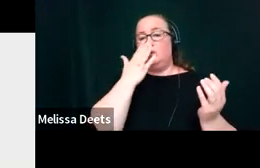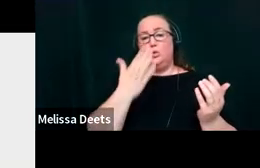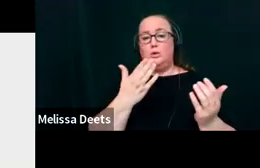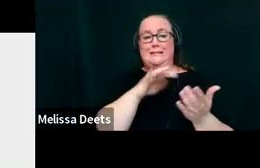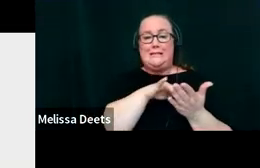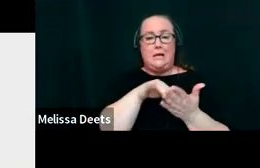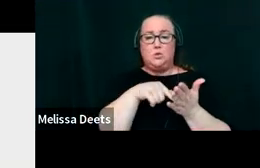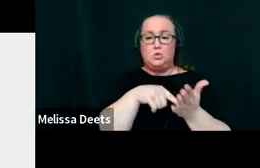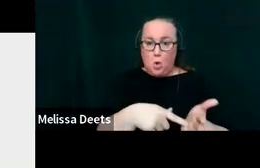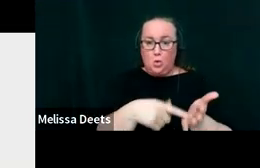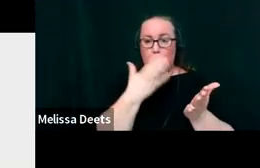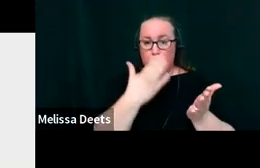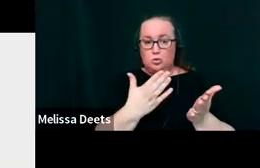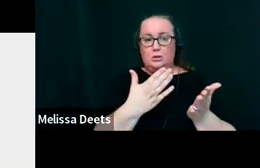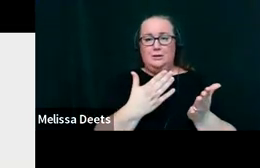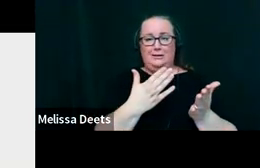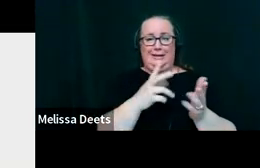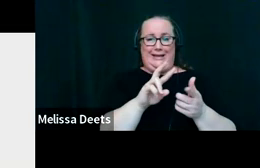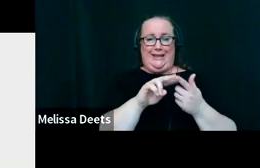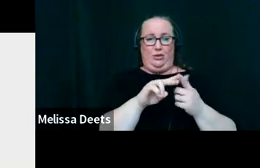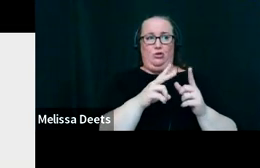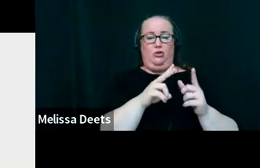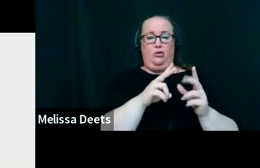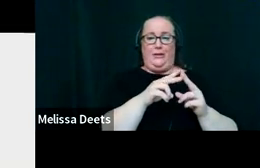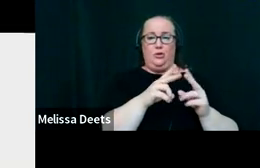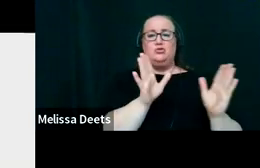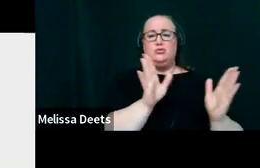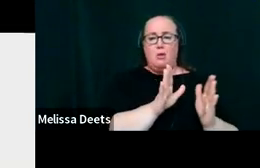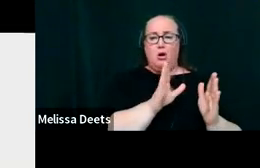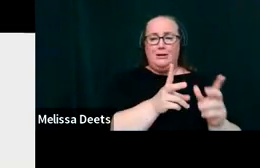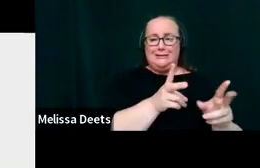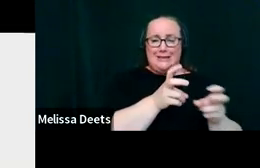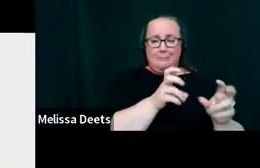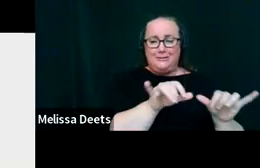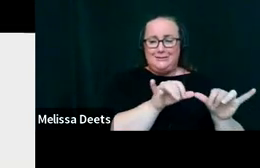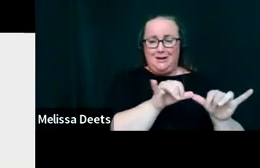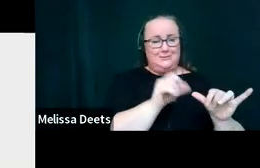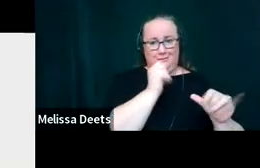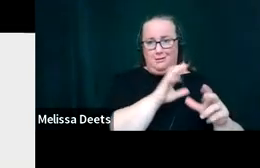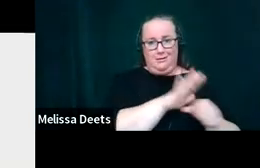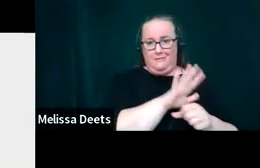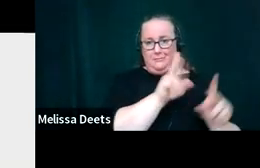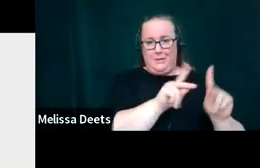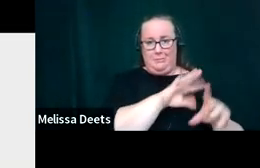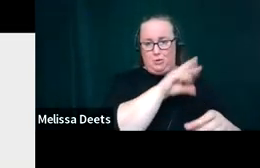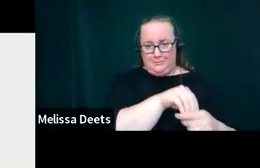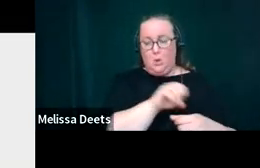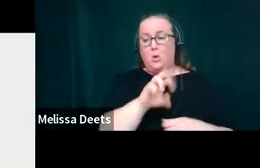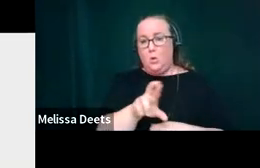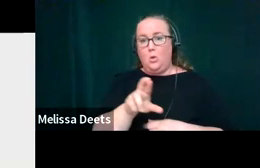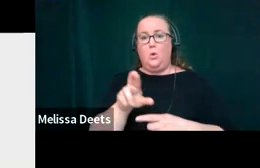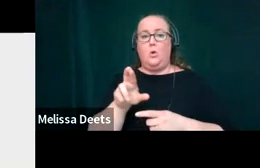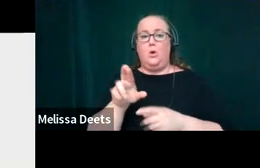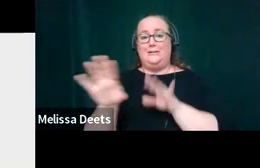sample size, which means that not many people were participating in them. And there's a lot of pressure fluctuation in the studies that are